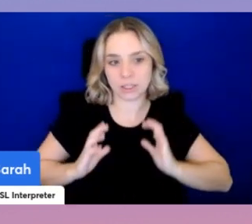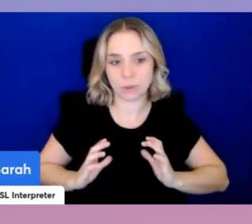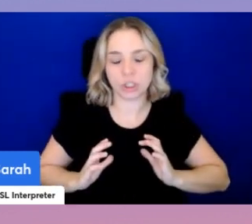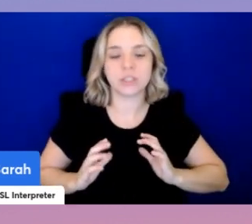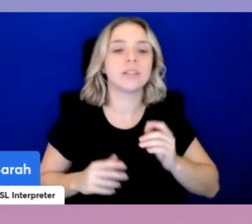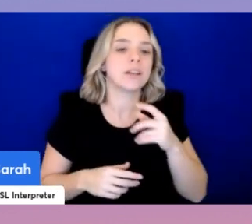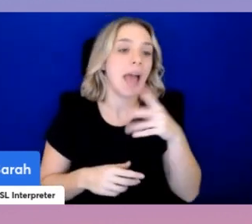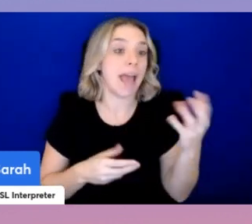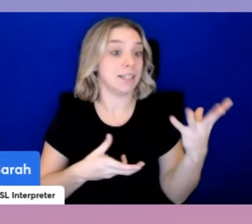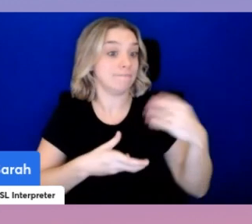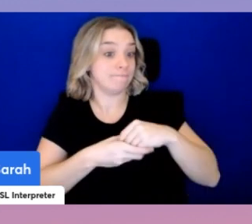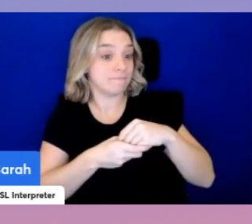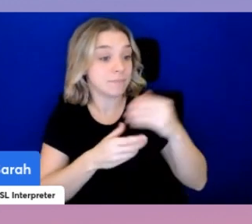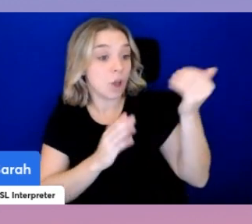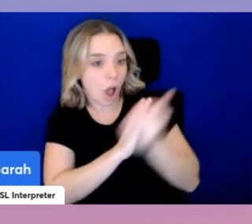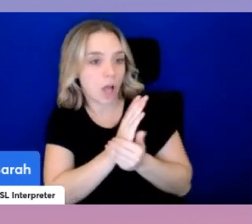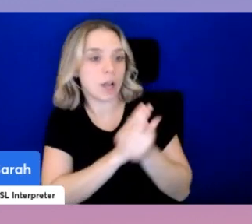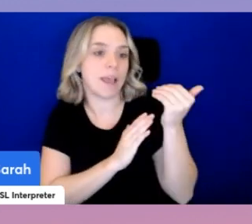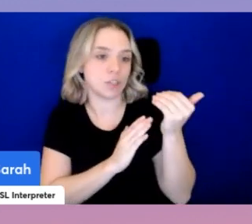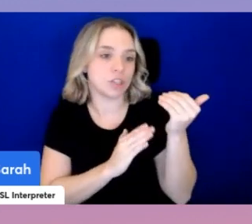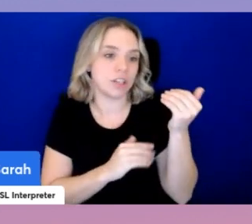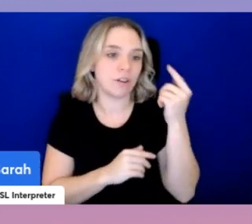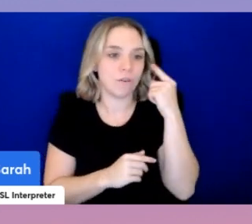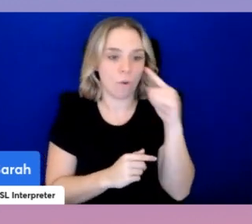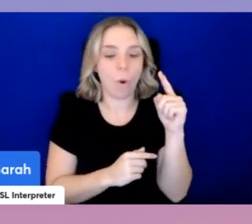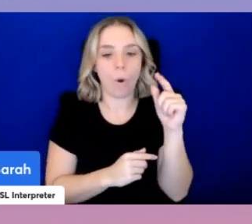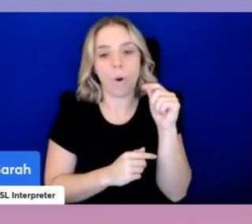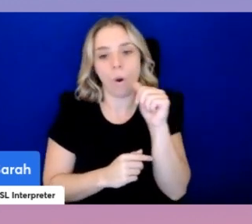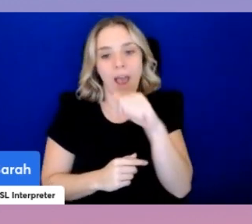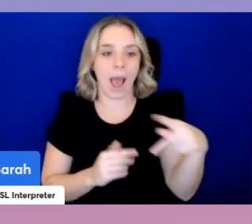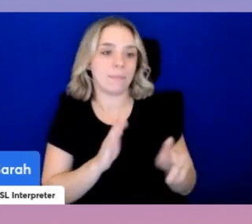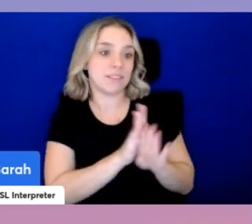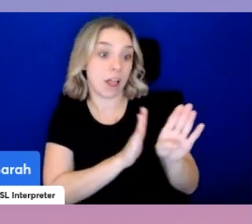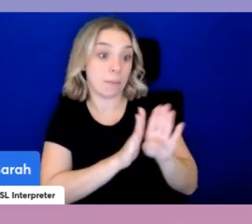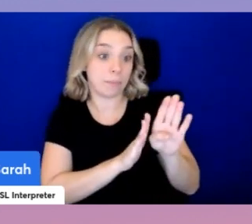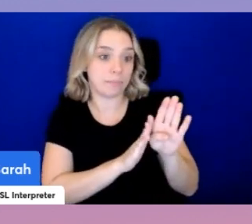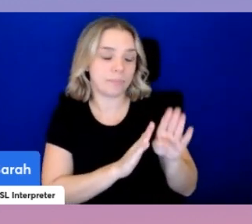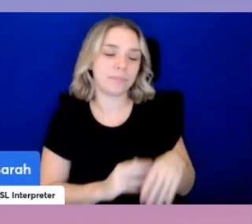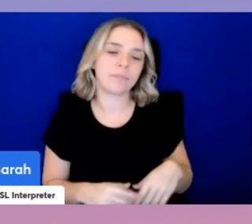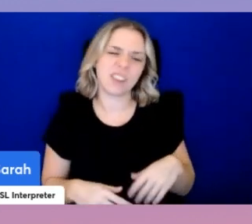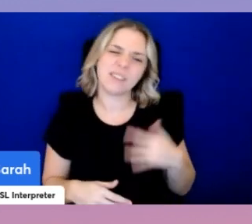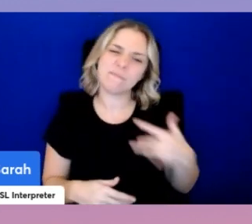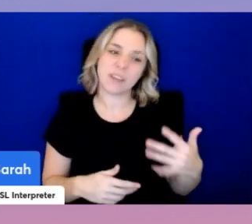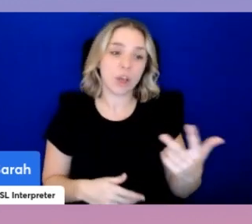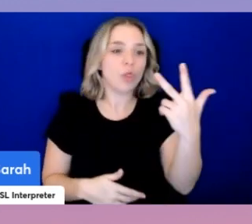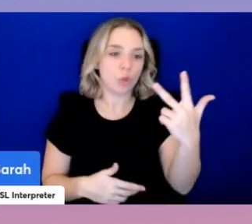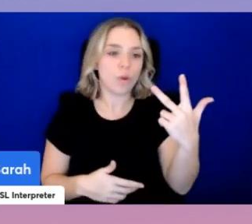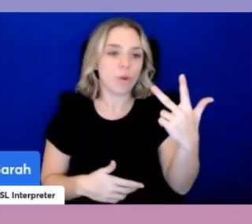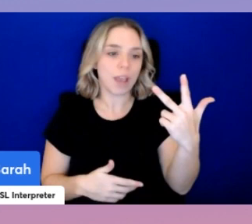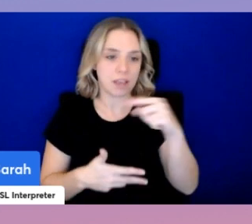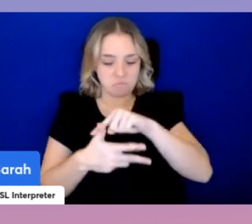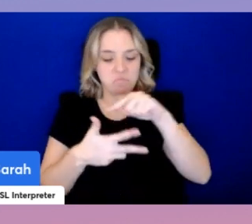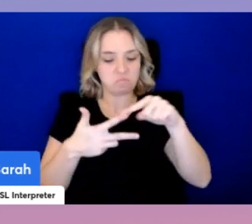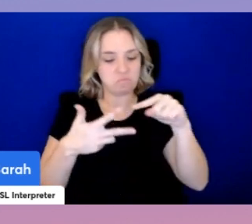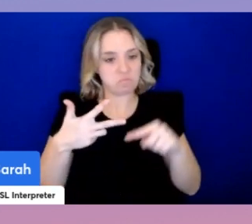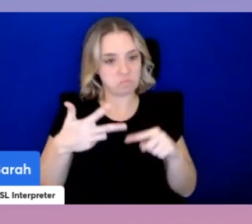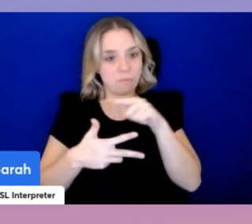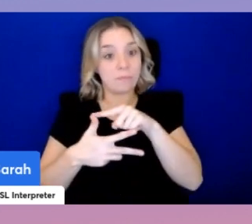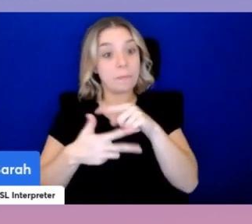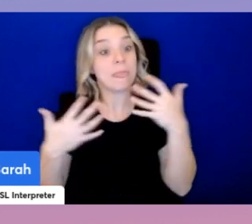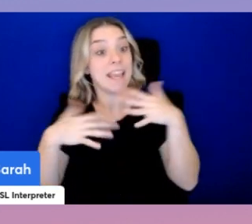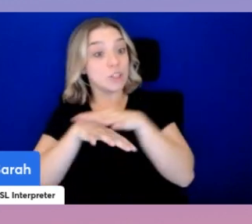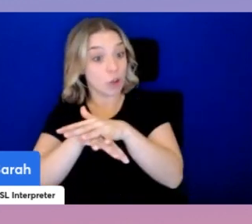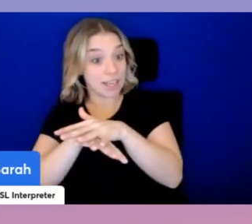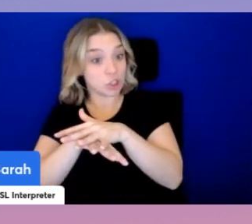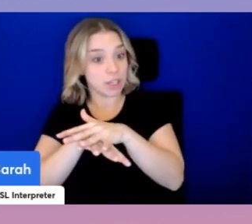automation into the stage of app development. There is commonly three stages. Integration, where the